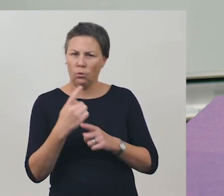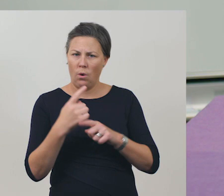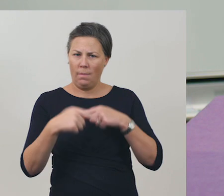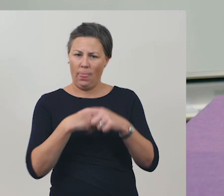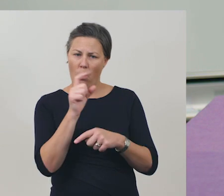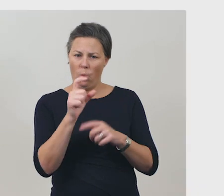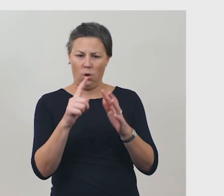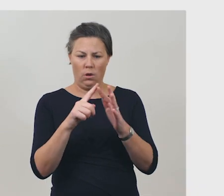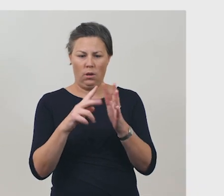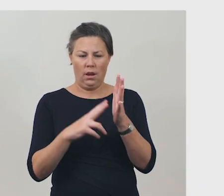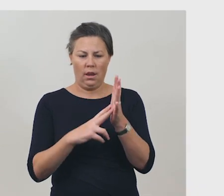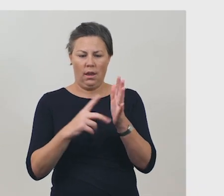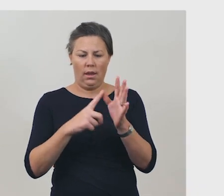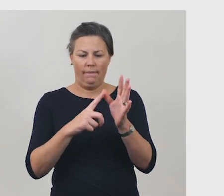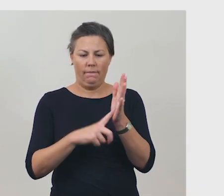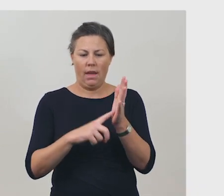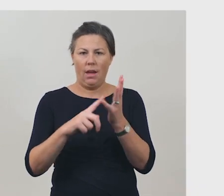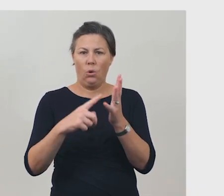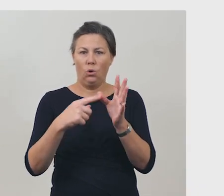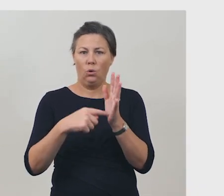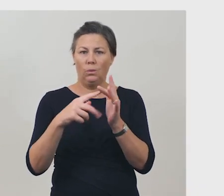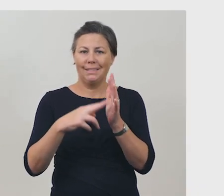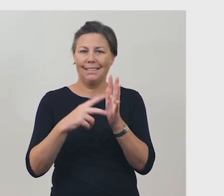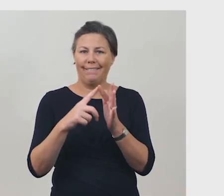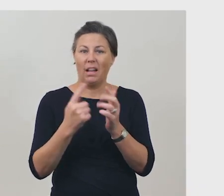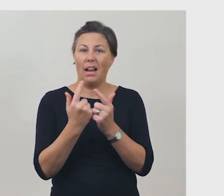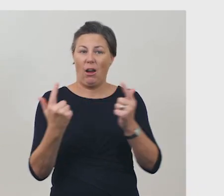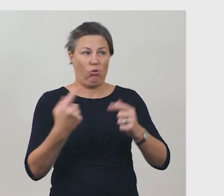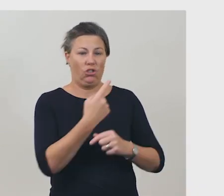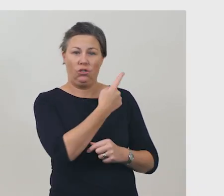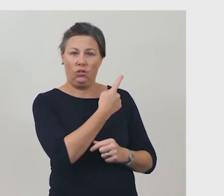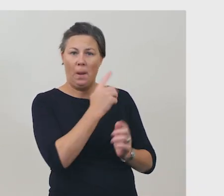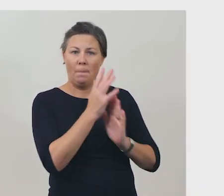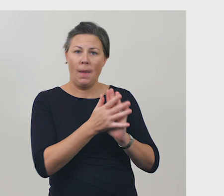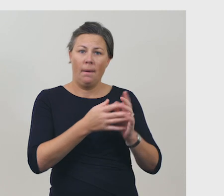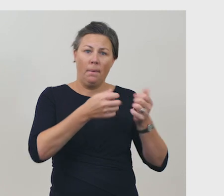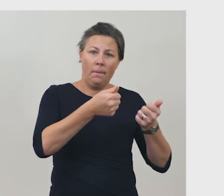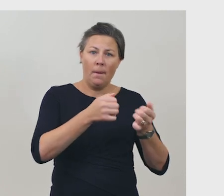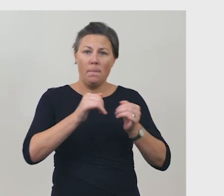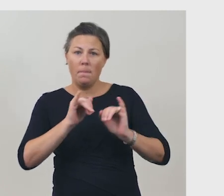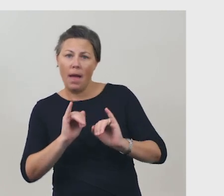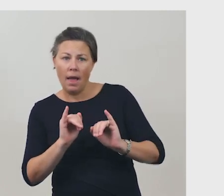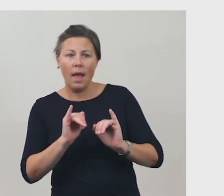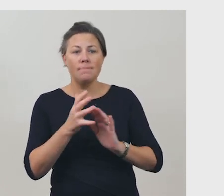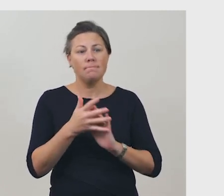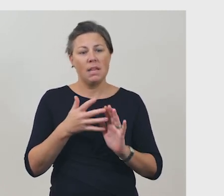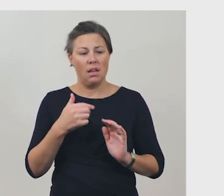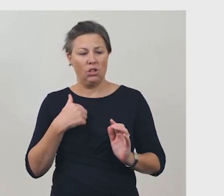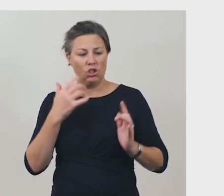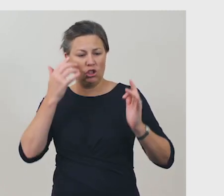is. Evaluative language is positive or negative language that judges the worth of